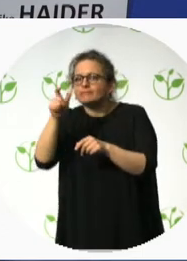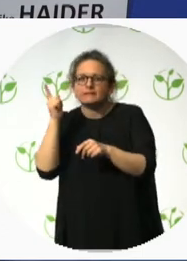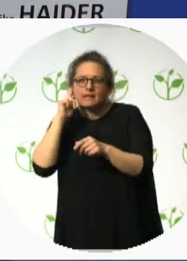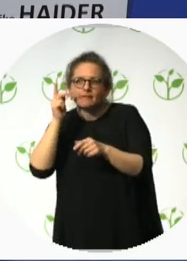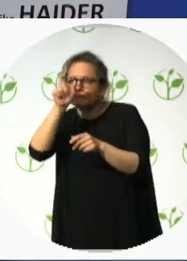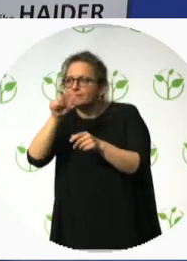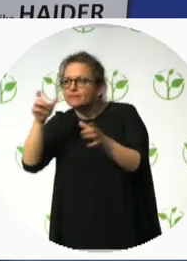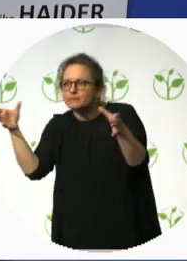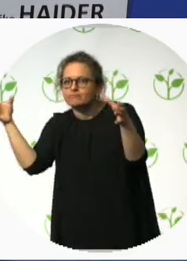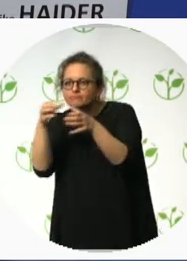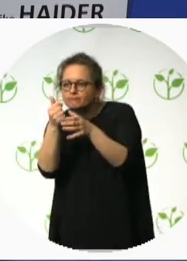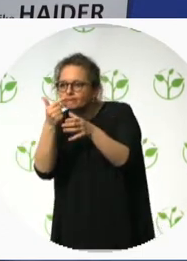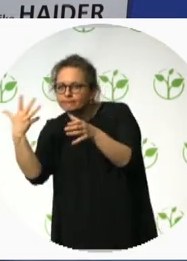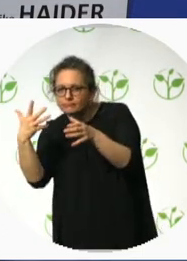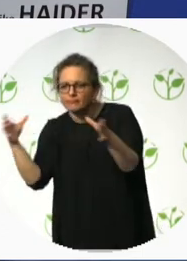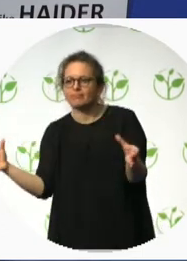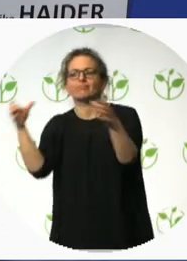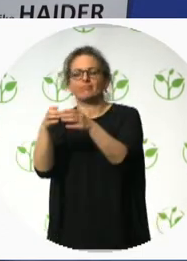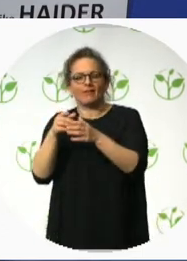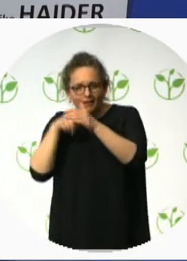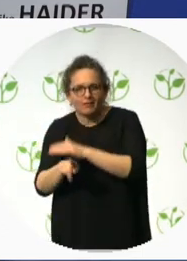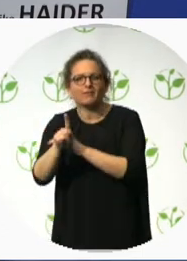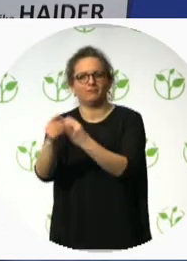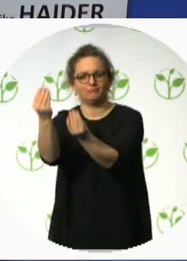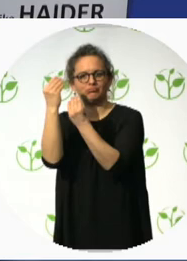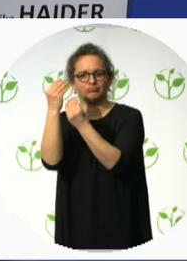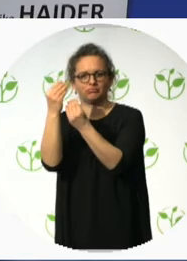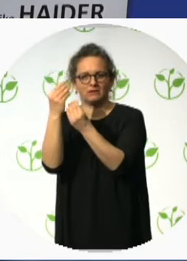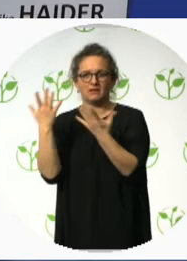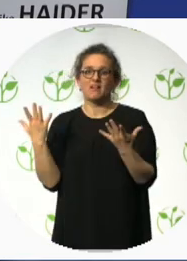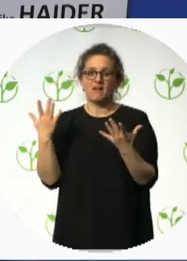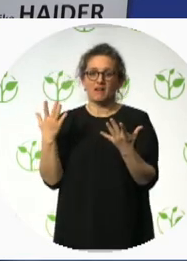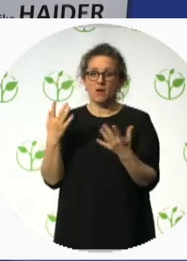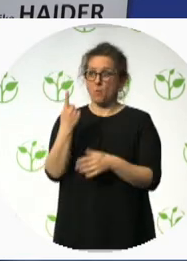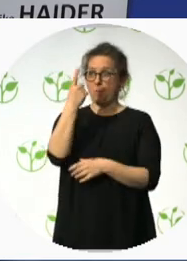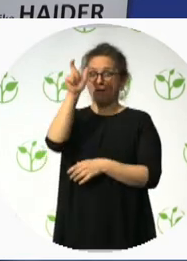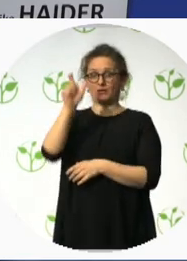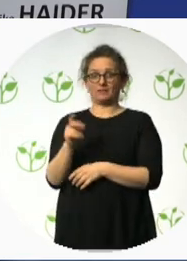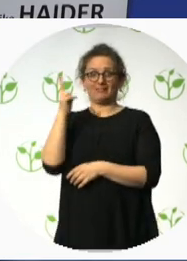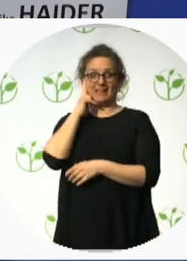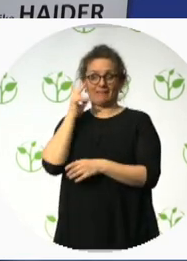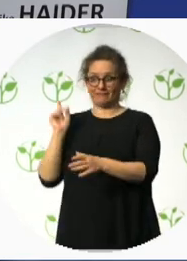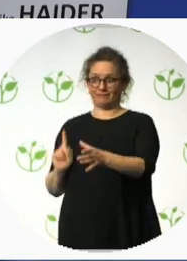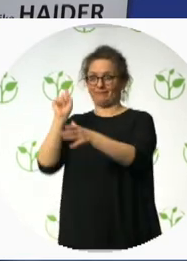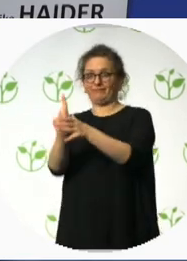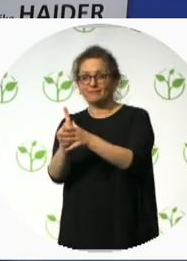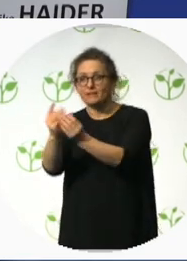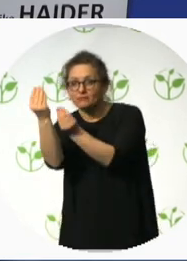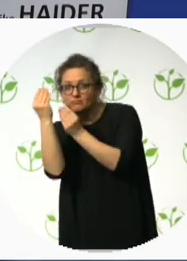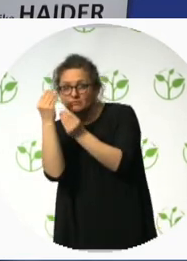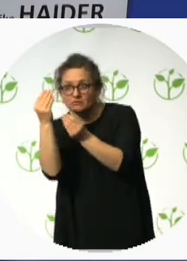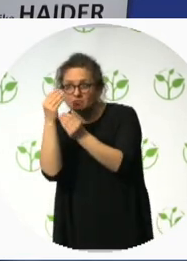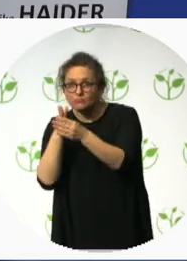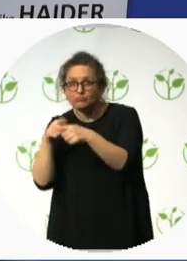from the government, because only for one person is too much to pay all the interpreters for your own